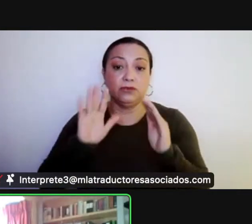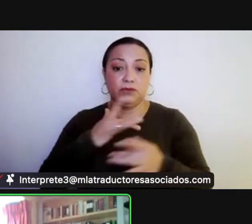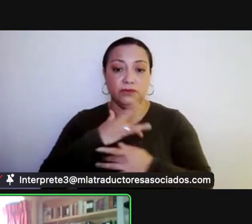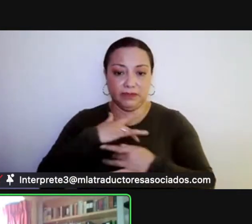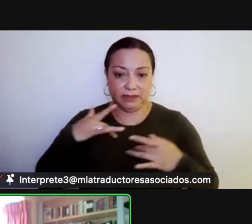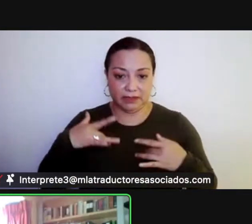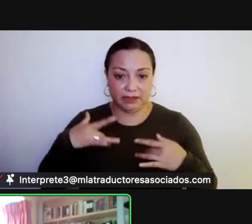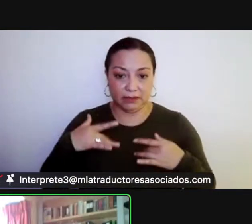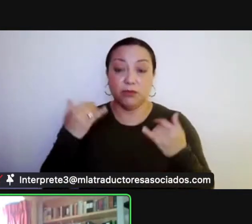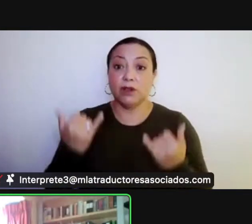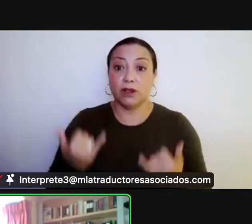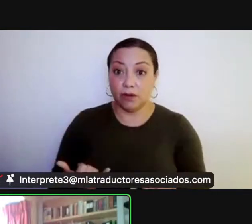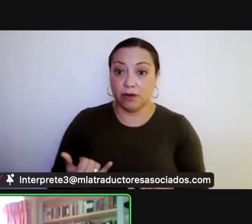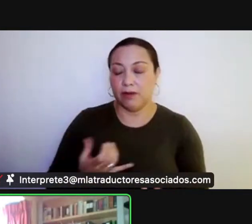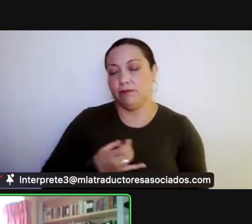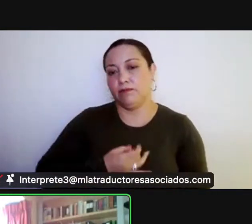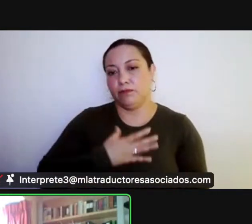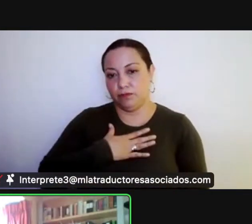Health